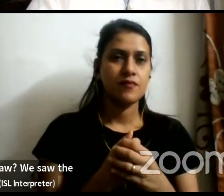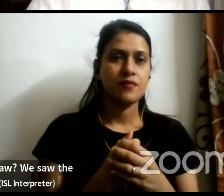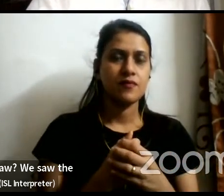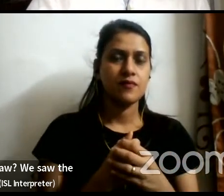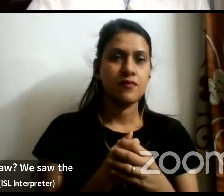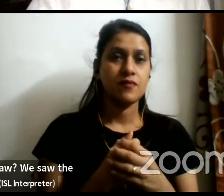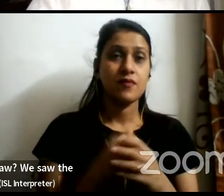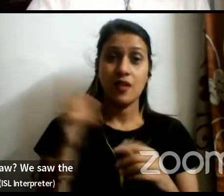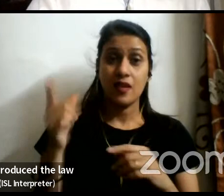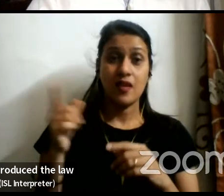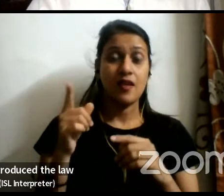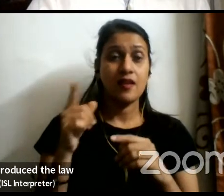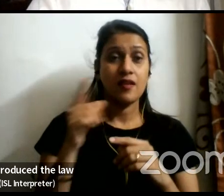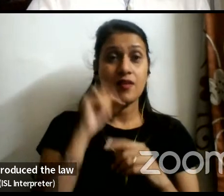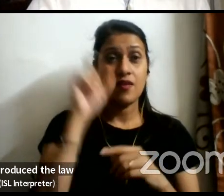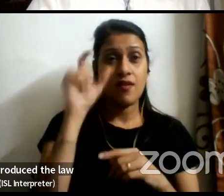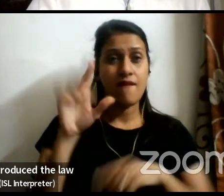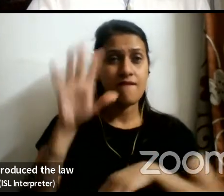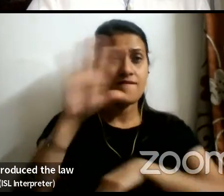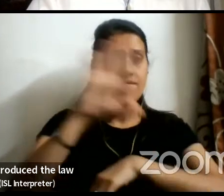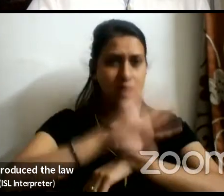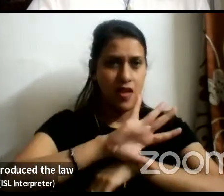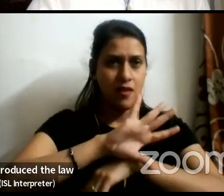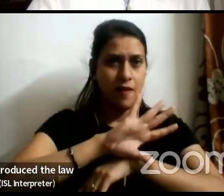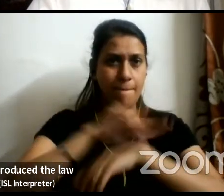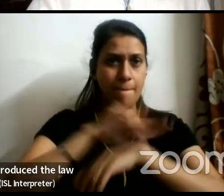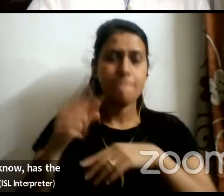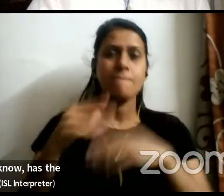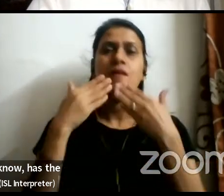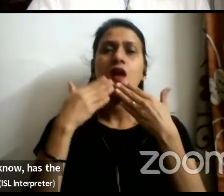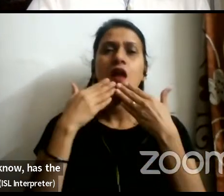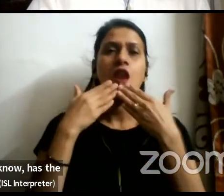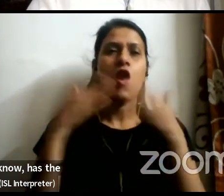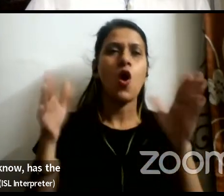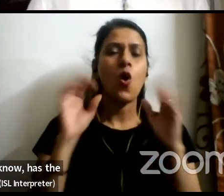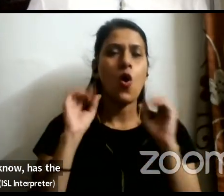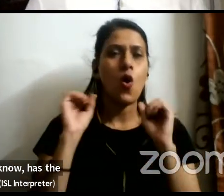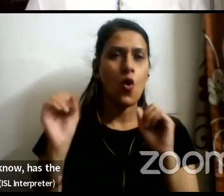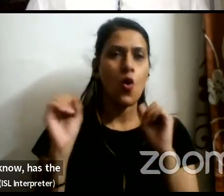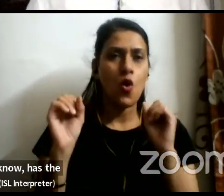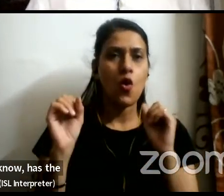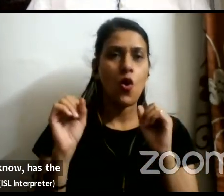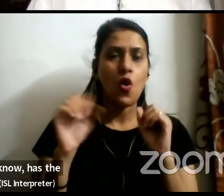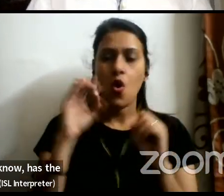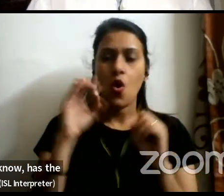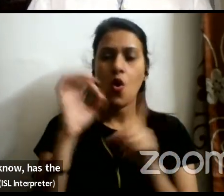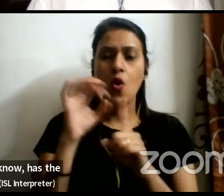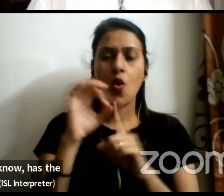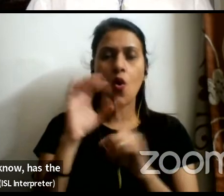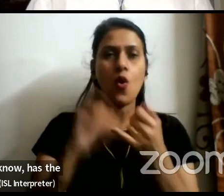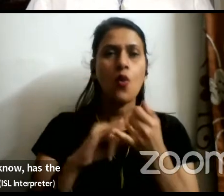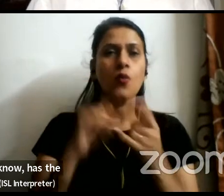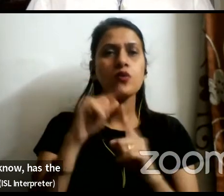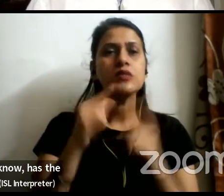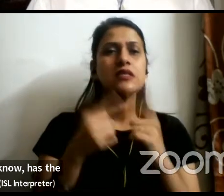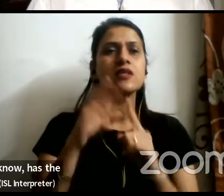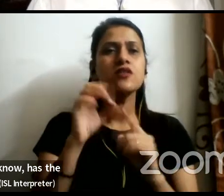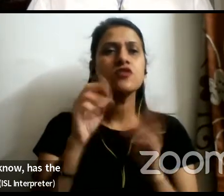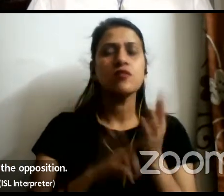days before he, has the National Reconciliation Ordinance with the opposition. So we have to